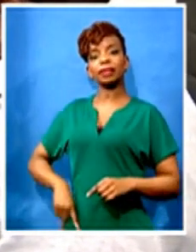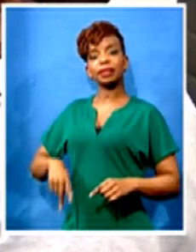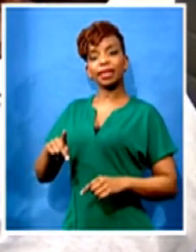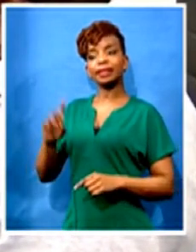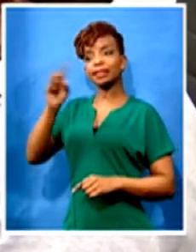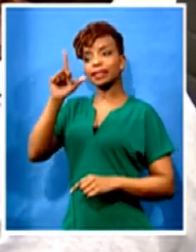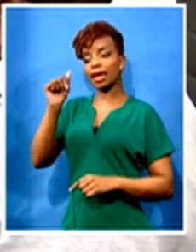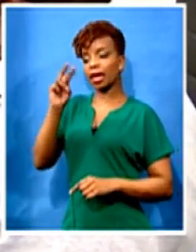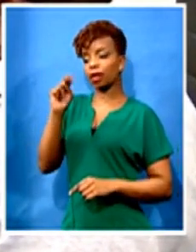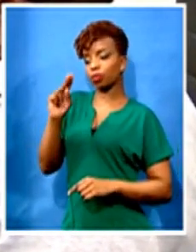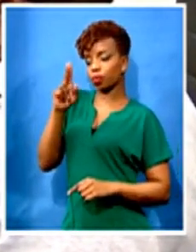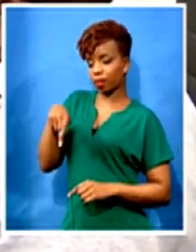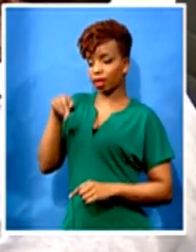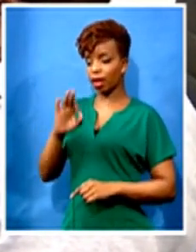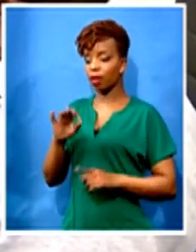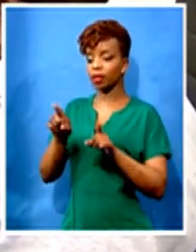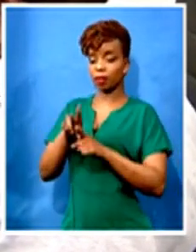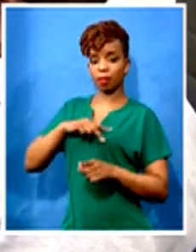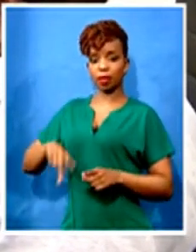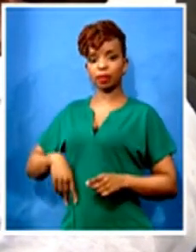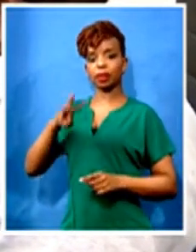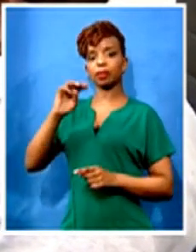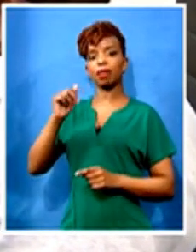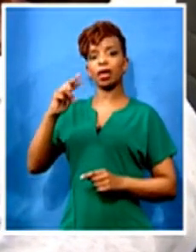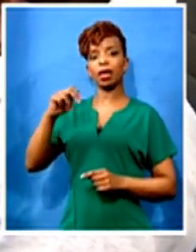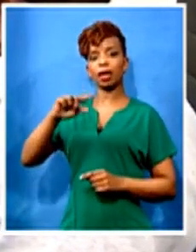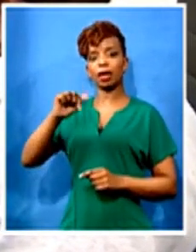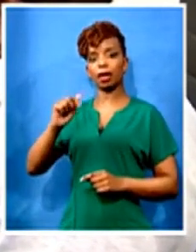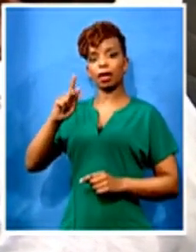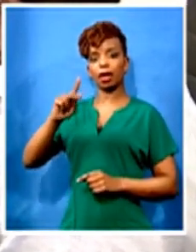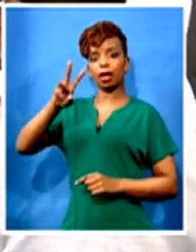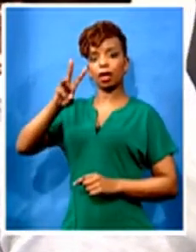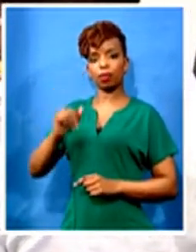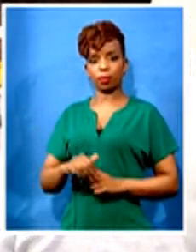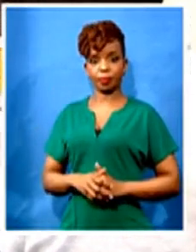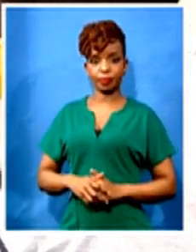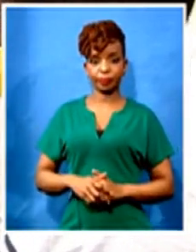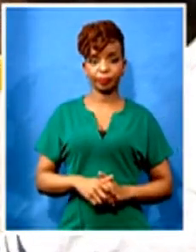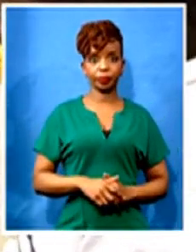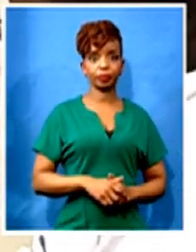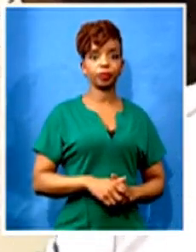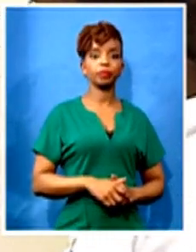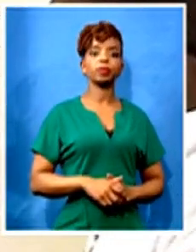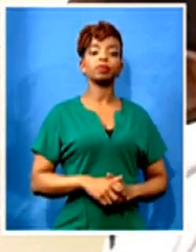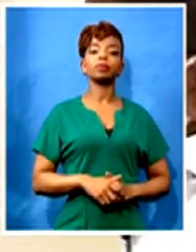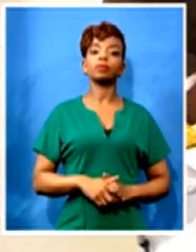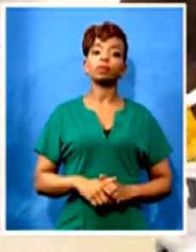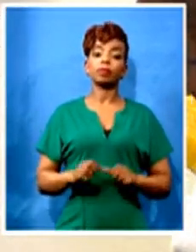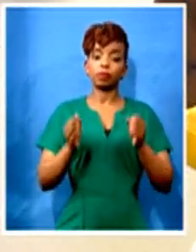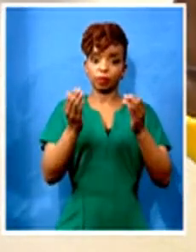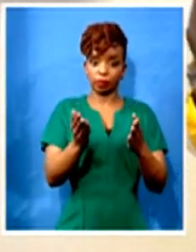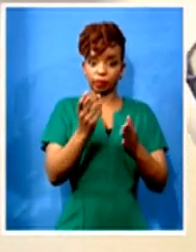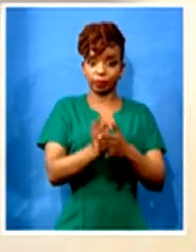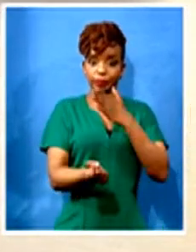saying anything about these human rights violations? This calls upon the chairperson of the SADC community